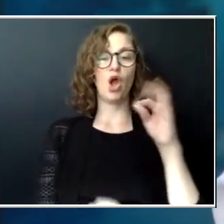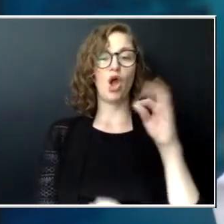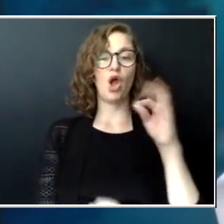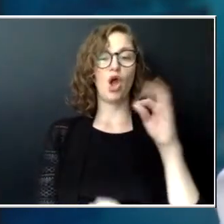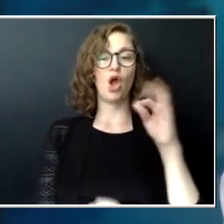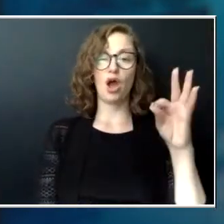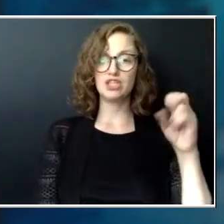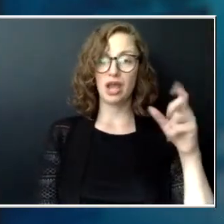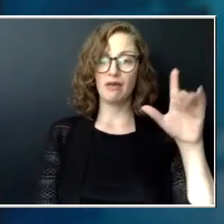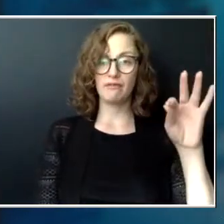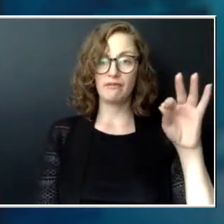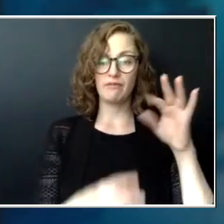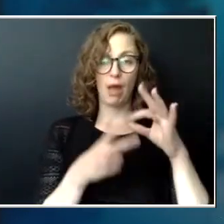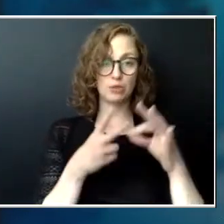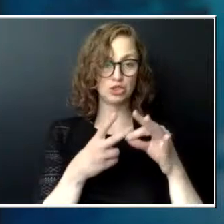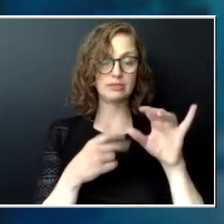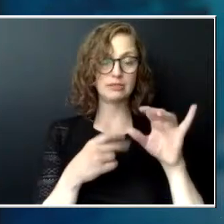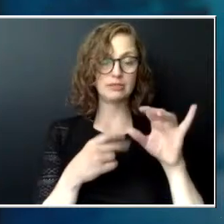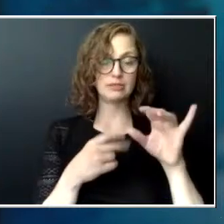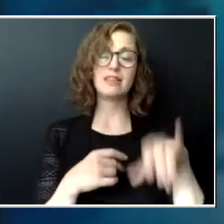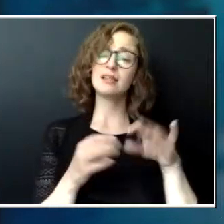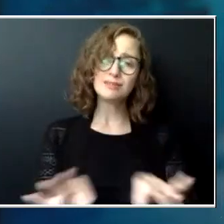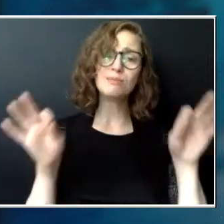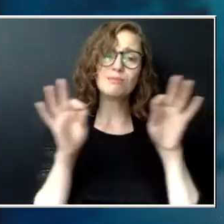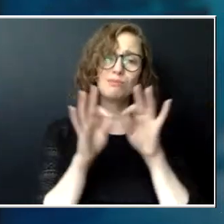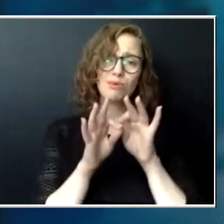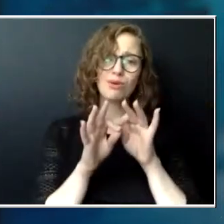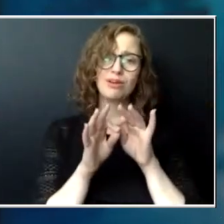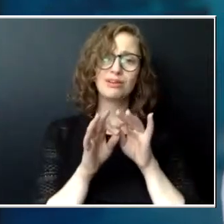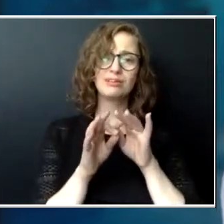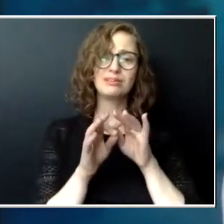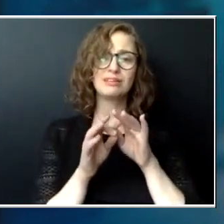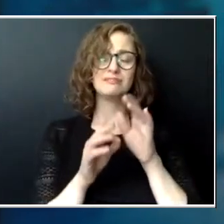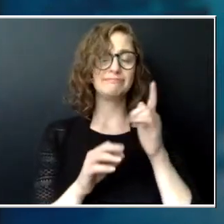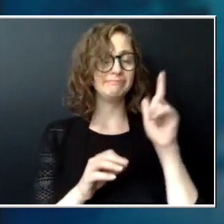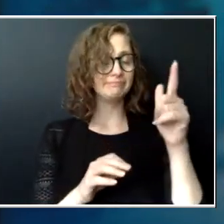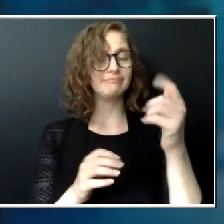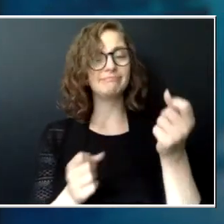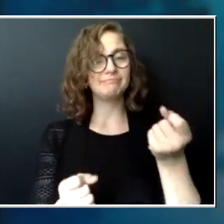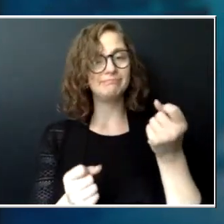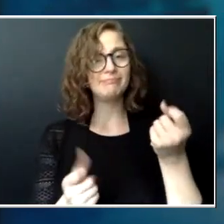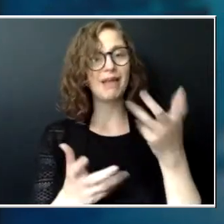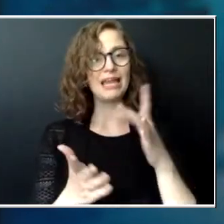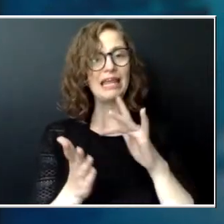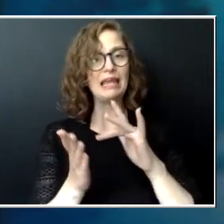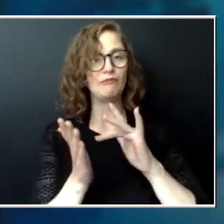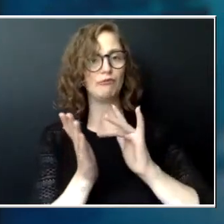many pharmaceutical companies looking to develop different type of off-the-shelf CAR Ts.